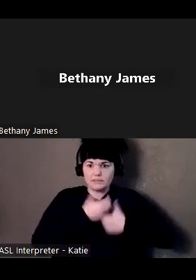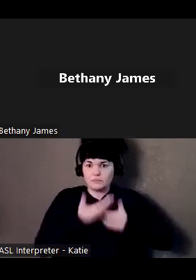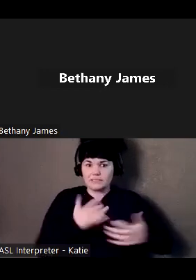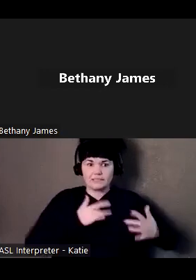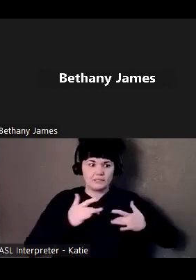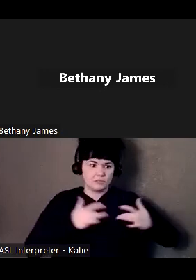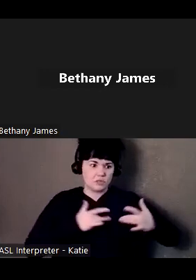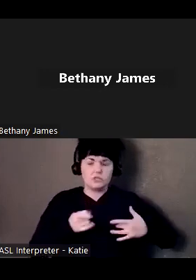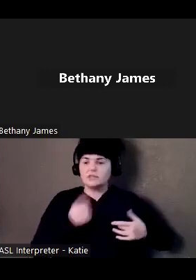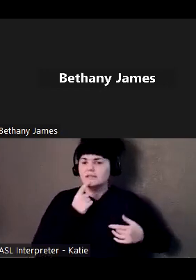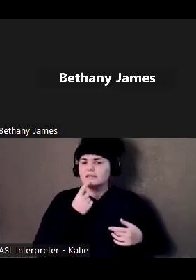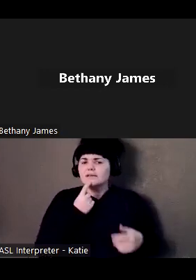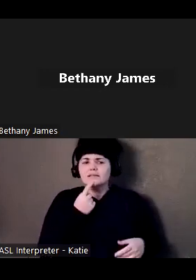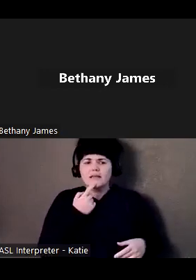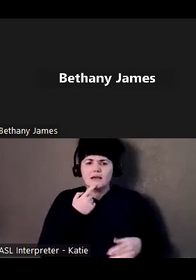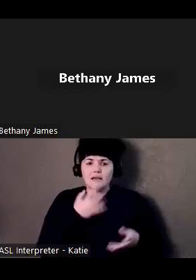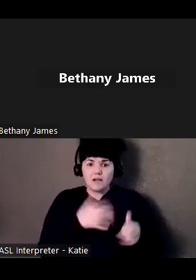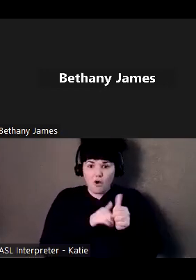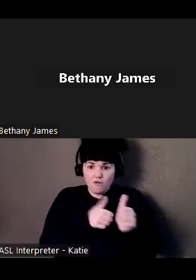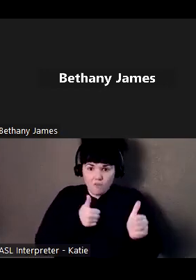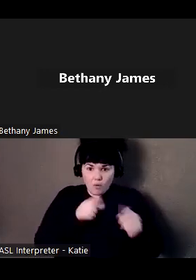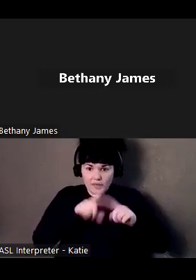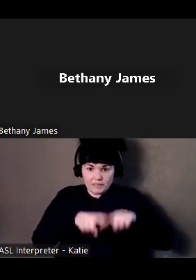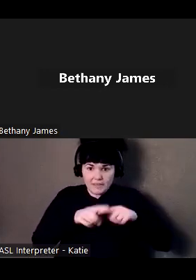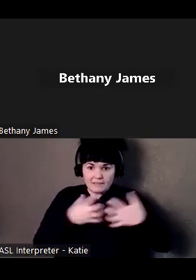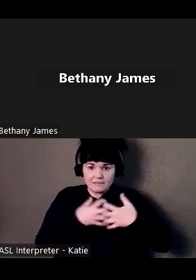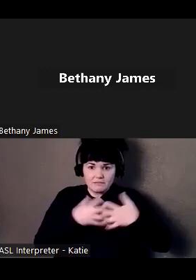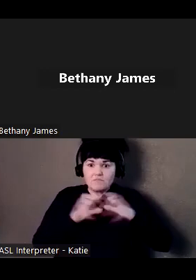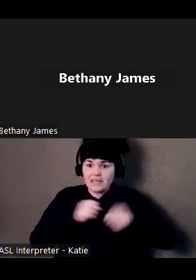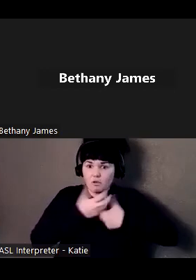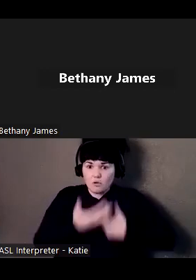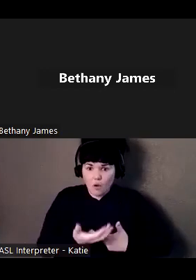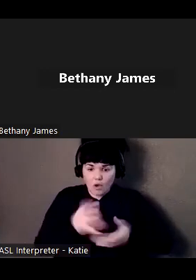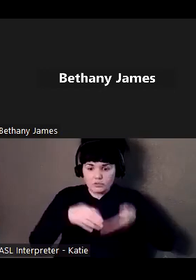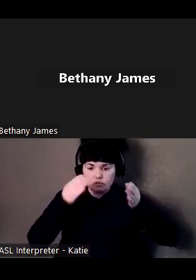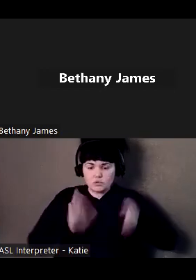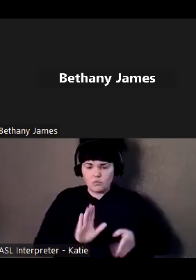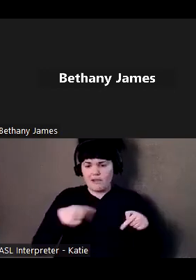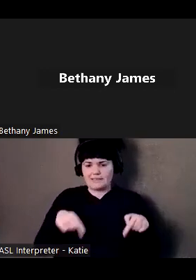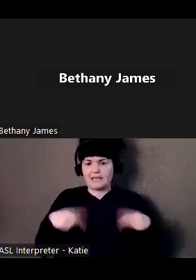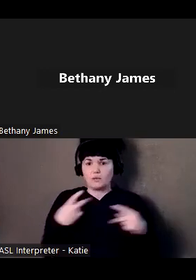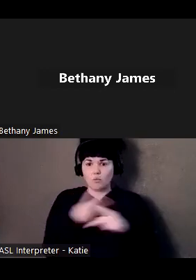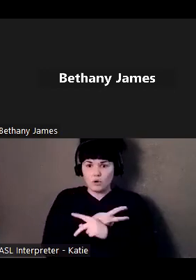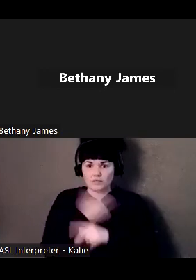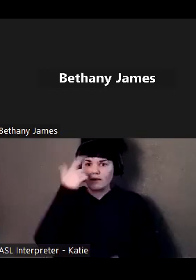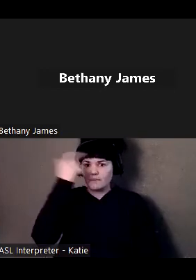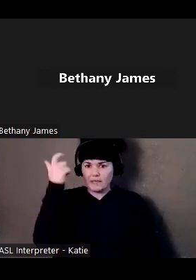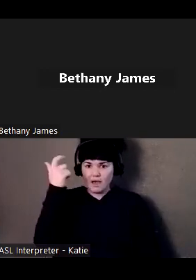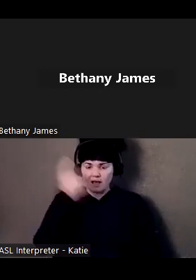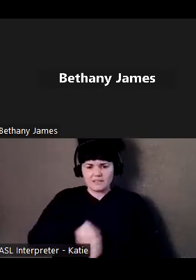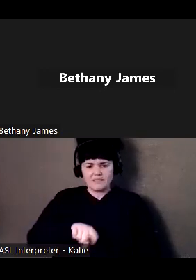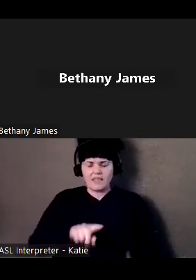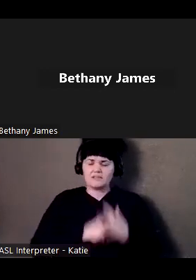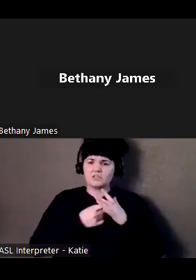that avoidance-based accommodations may actually worsen students' anxiety by fostering the impression that they're